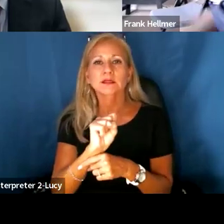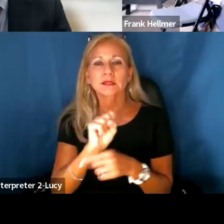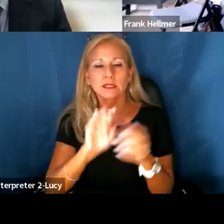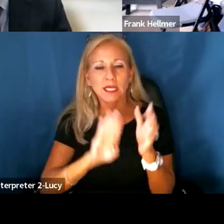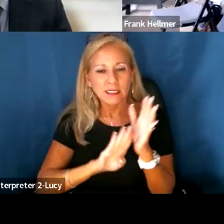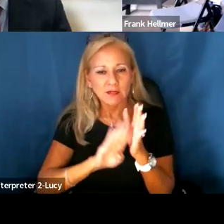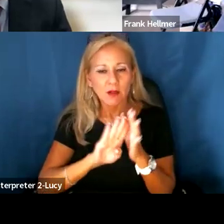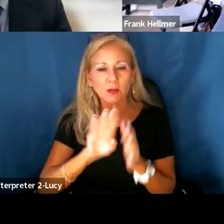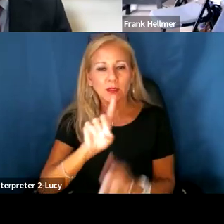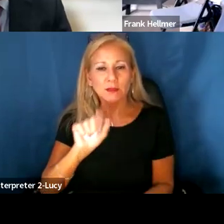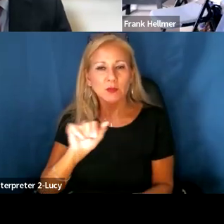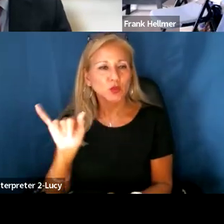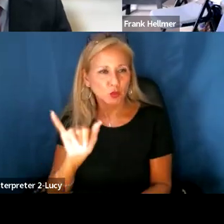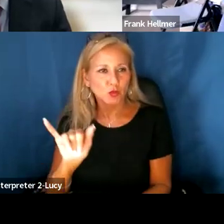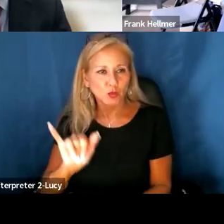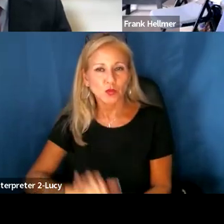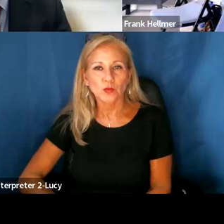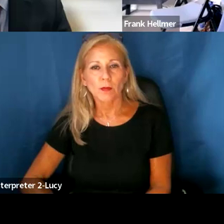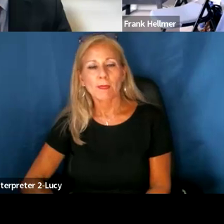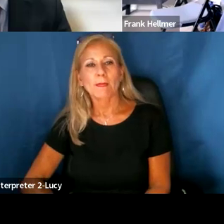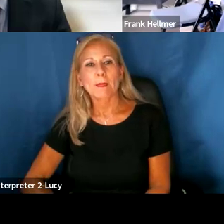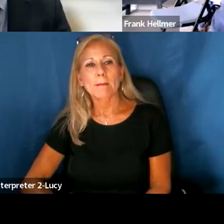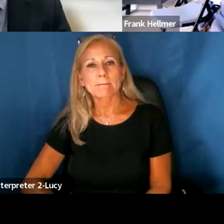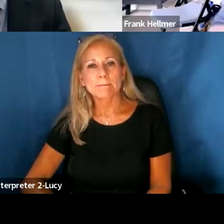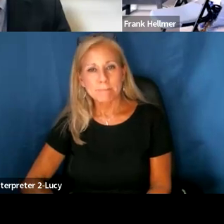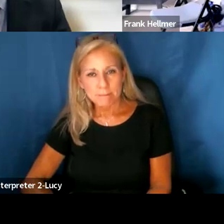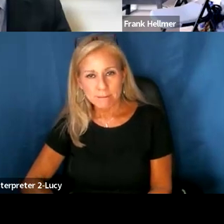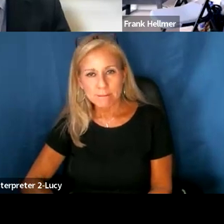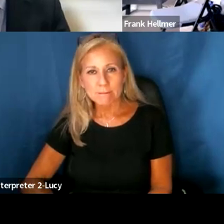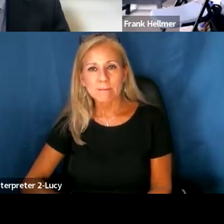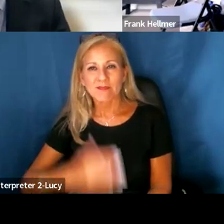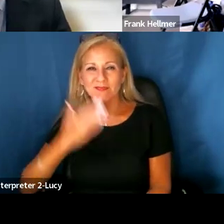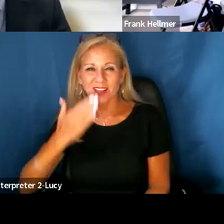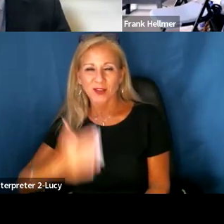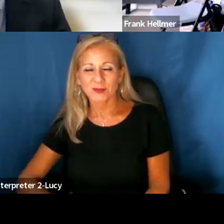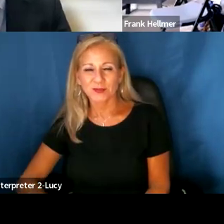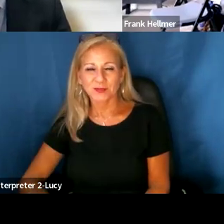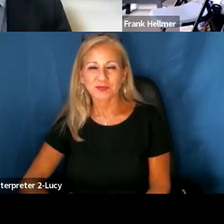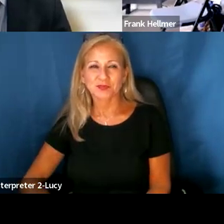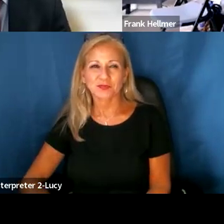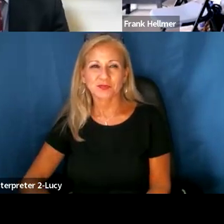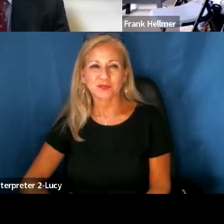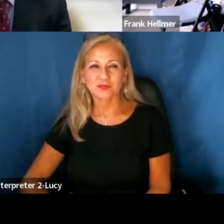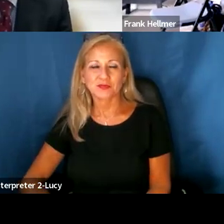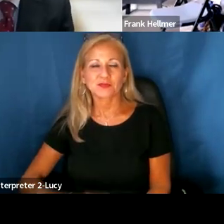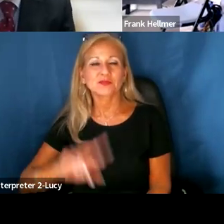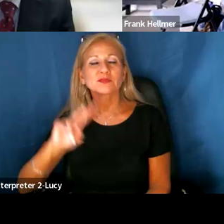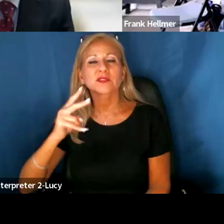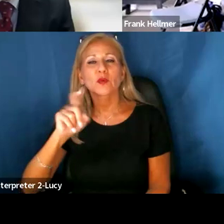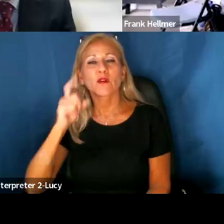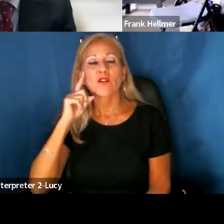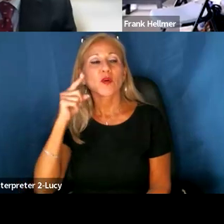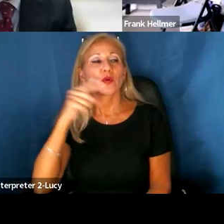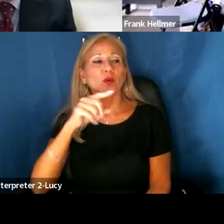developmental disabilities, as well. Very good. Thank you for that, Frank. All right, second question. This one's for